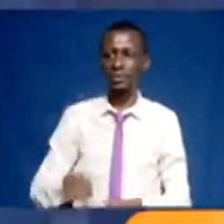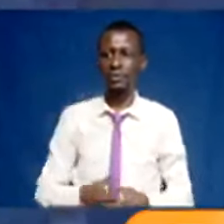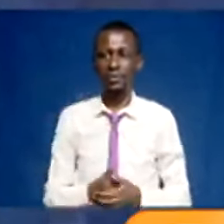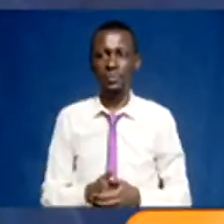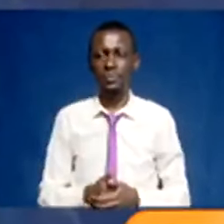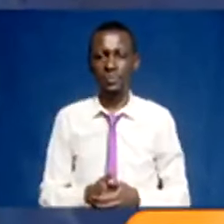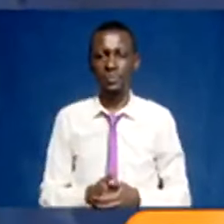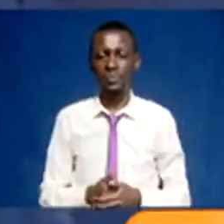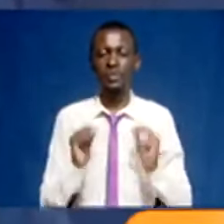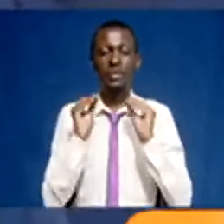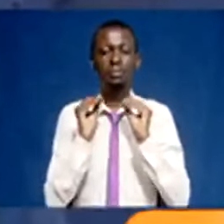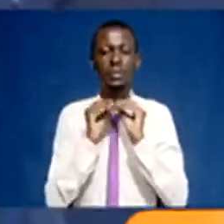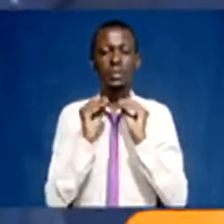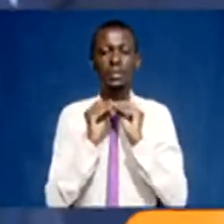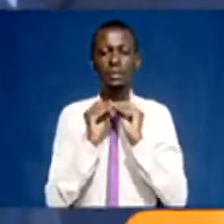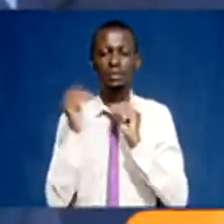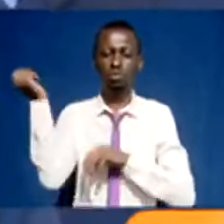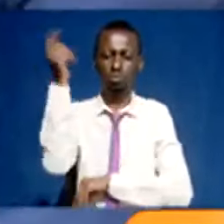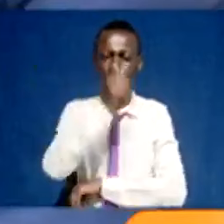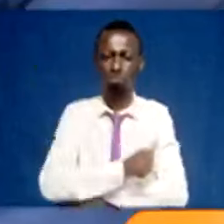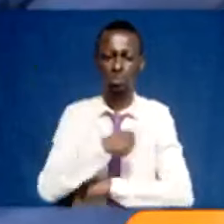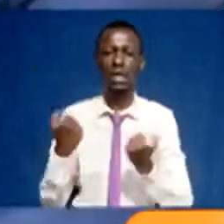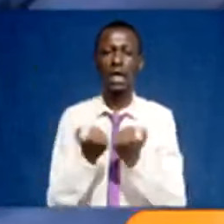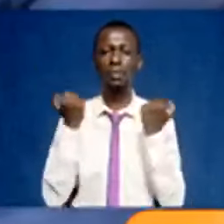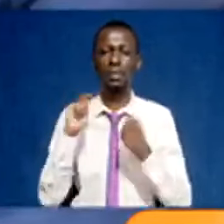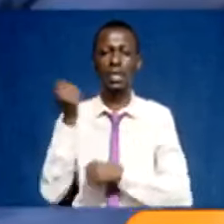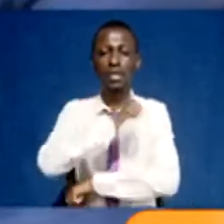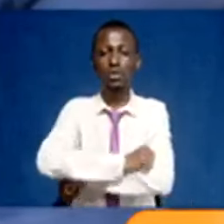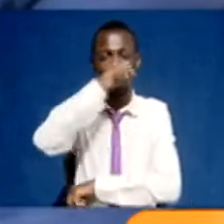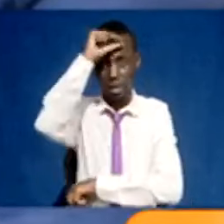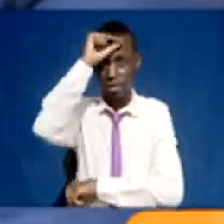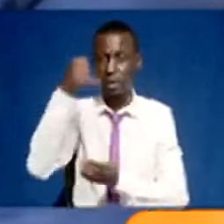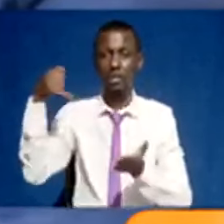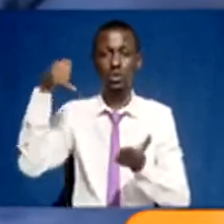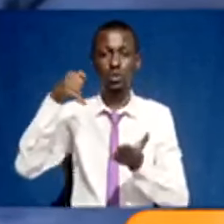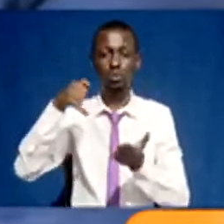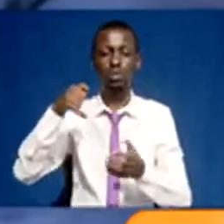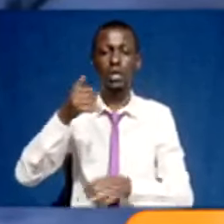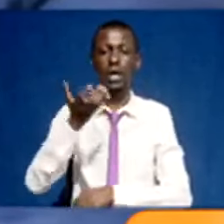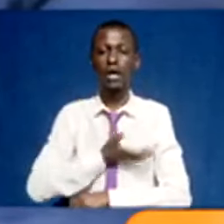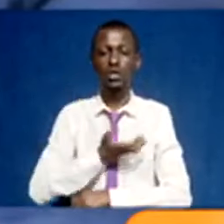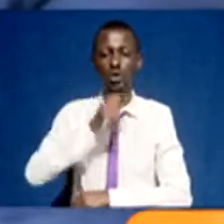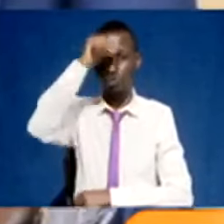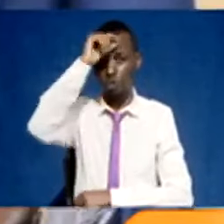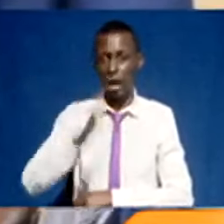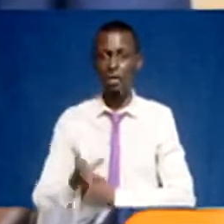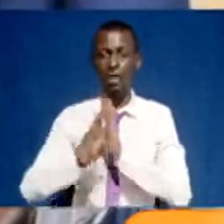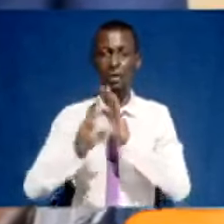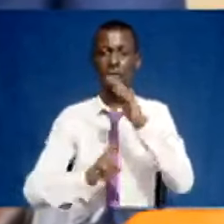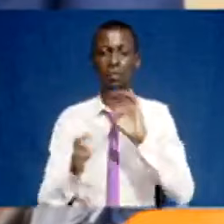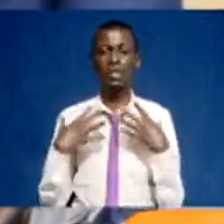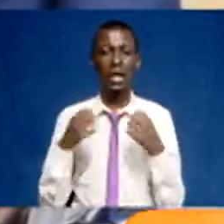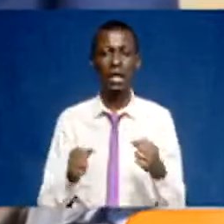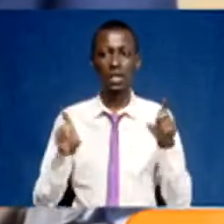A day-long meeting held at the Kenya School of Government brought together representatives from the Council of Governors, the Ministry of